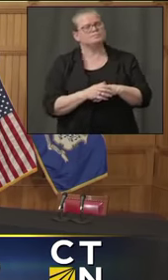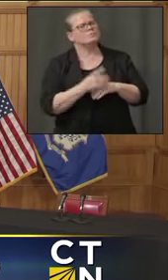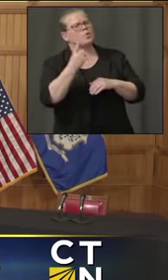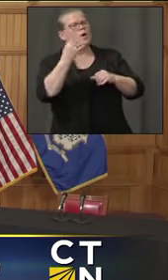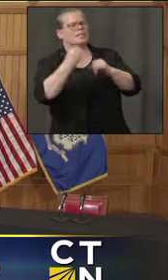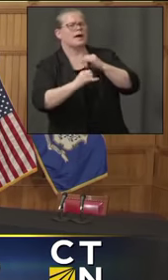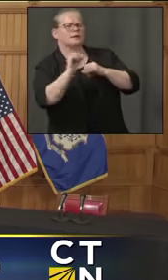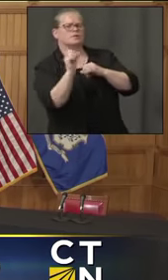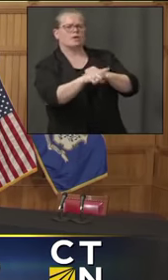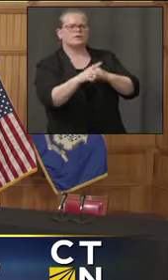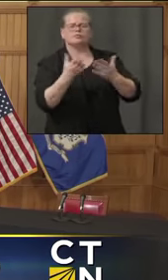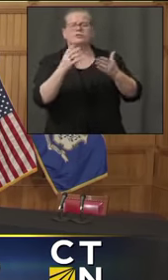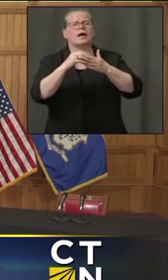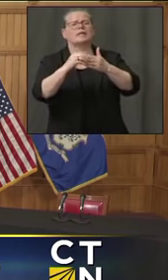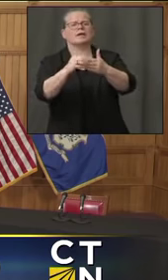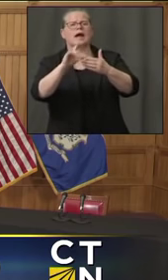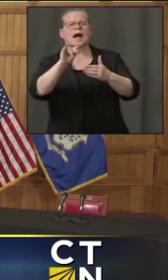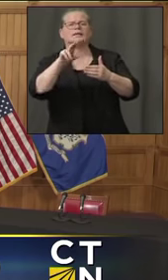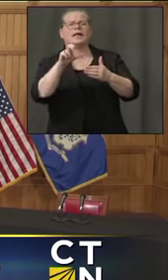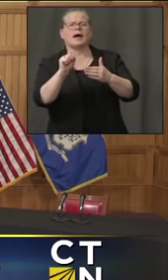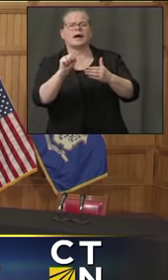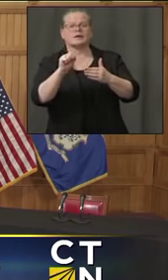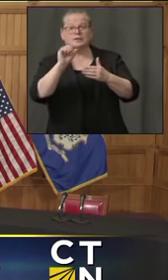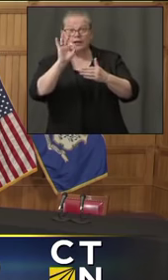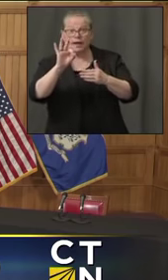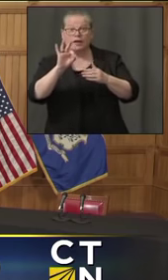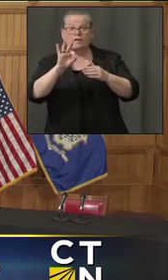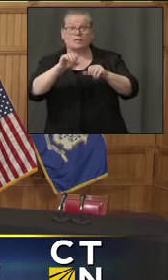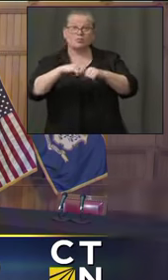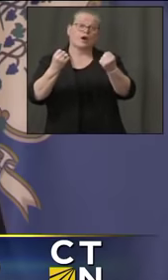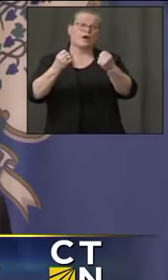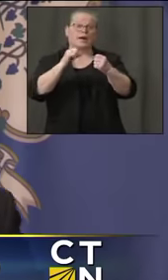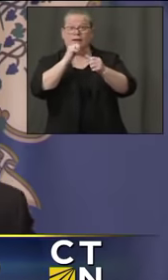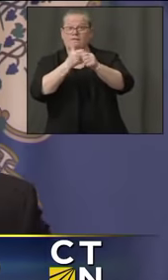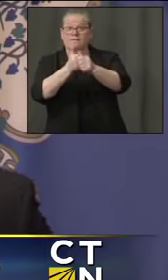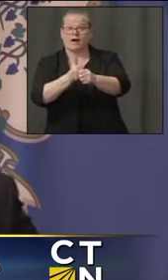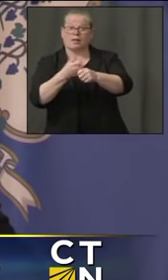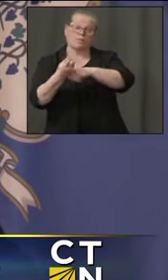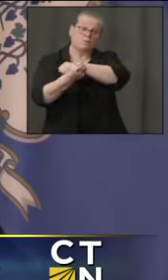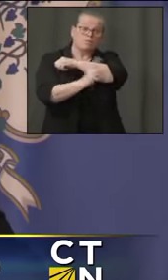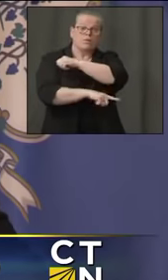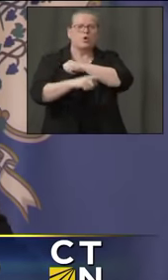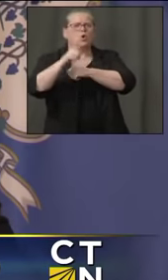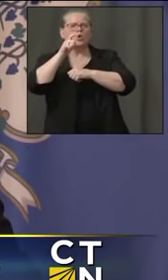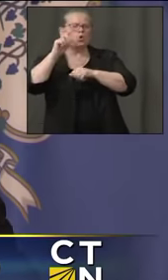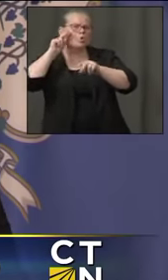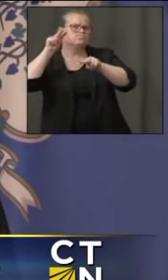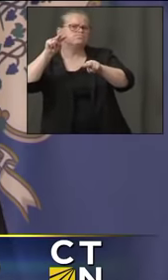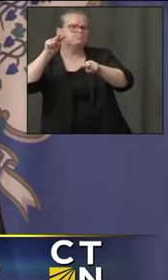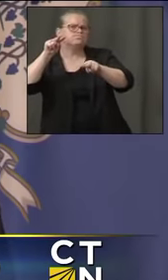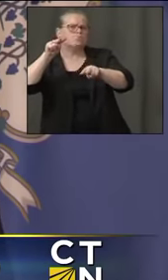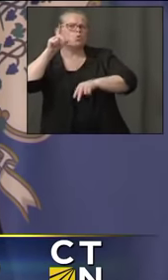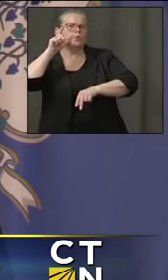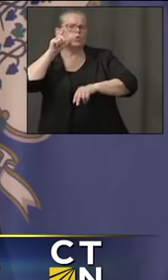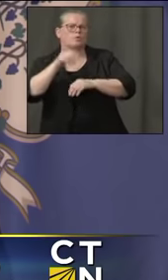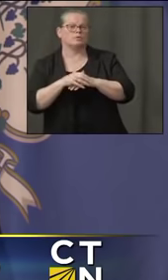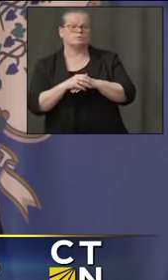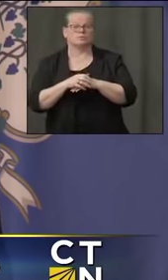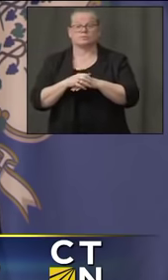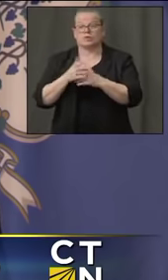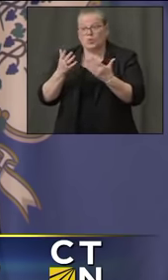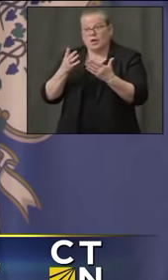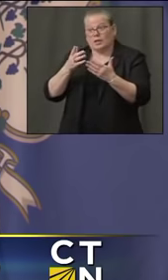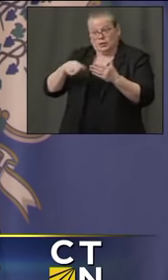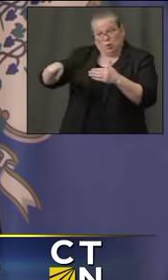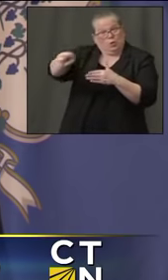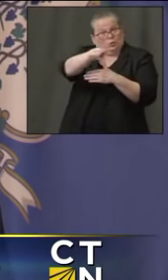will there be any penalties for violations? Well, to start off, you will. I mean, we're finding in this first stage with safe stores